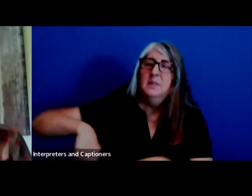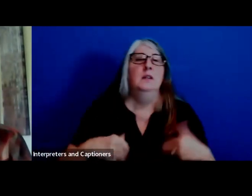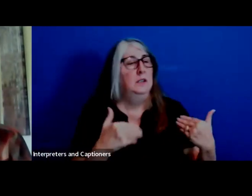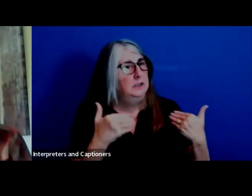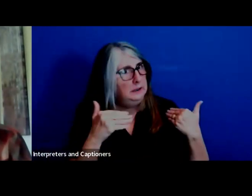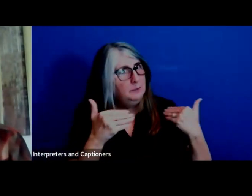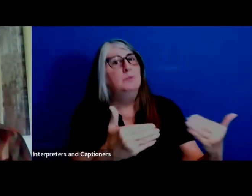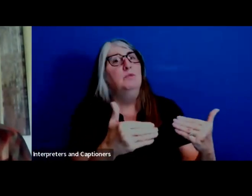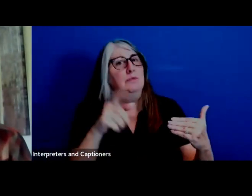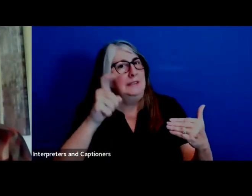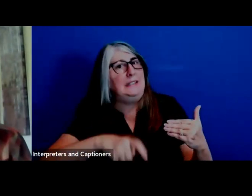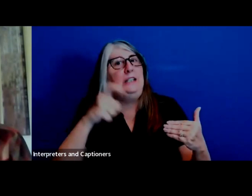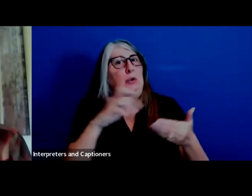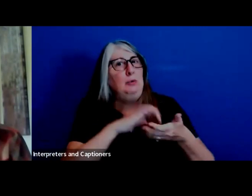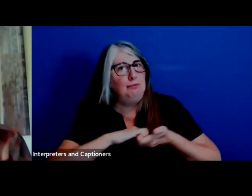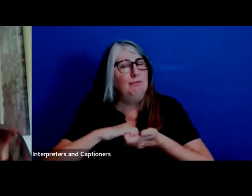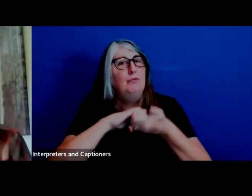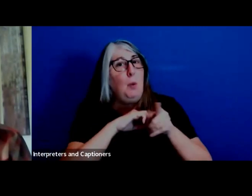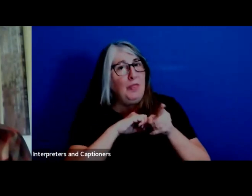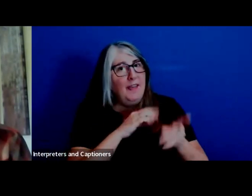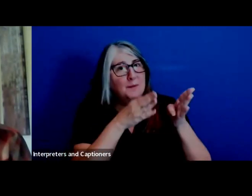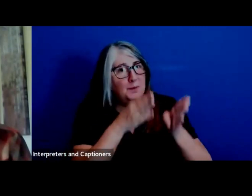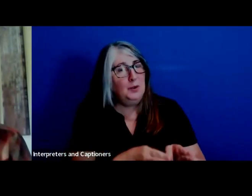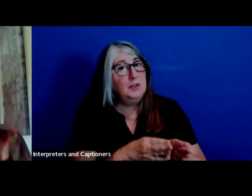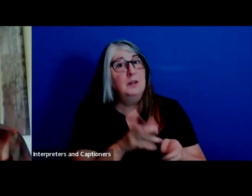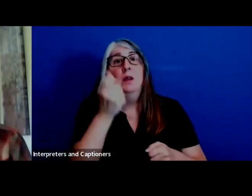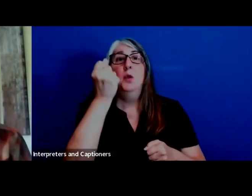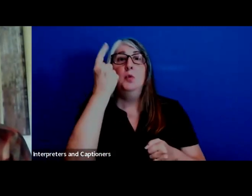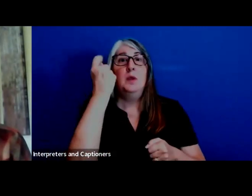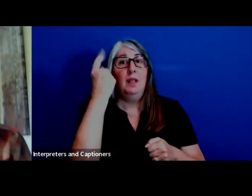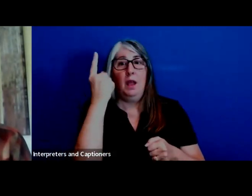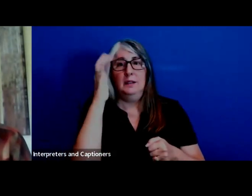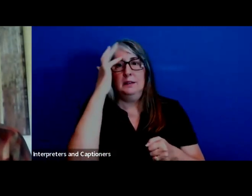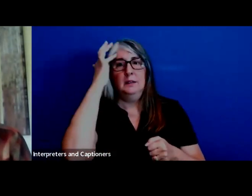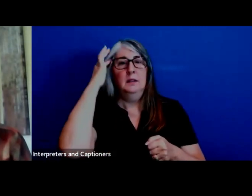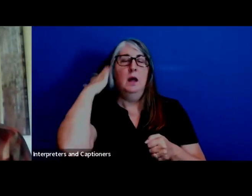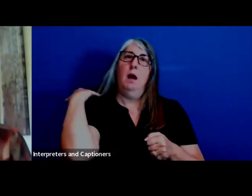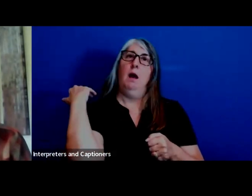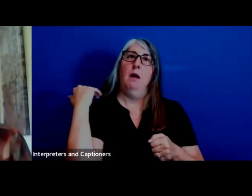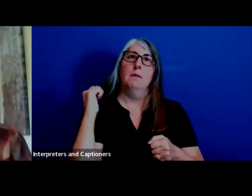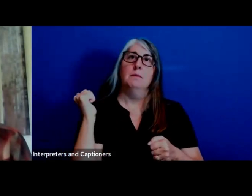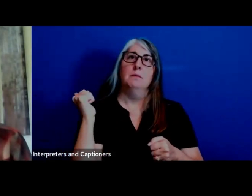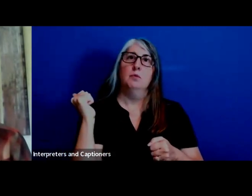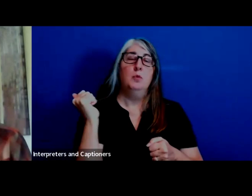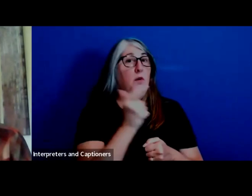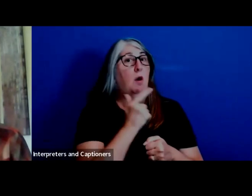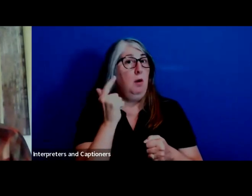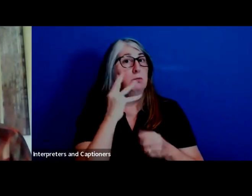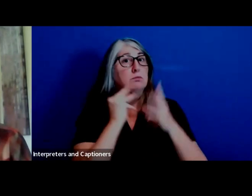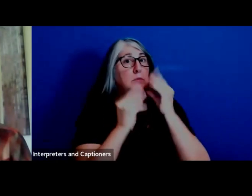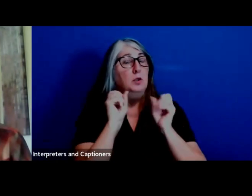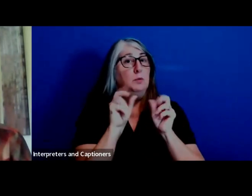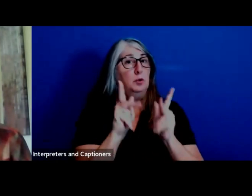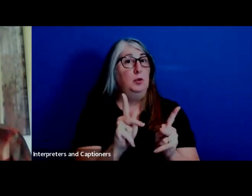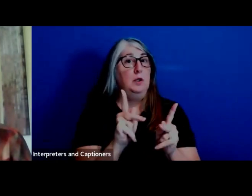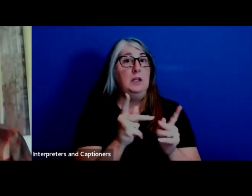moving forward collaboratively with the person and realizing, yeah, we've all had the opportunity to